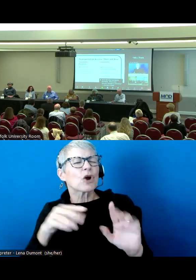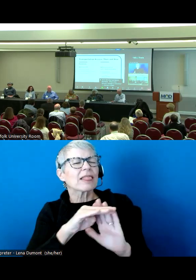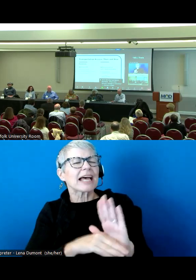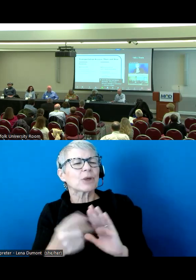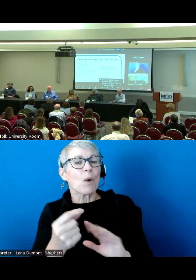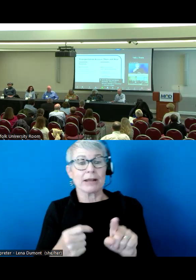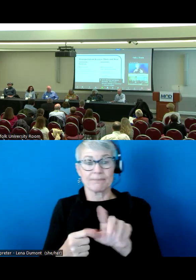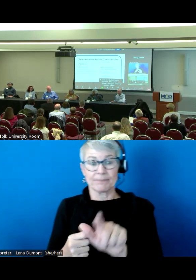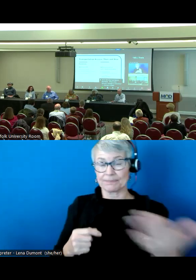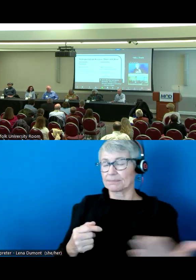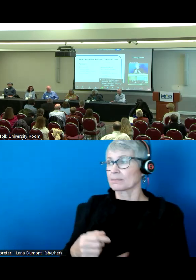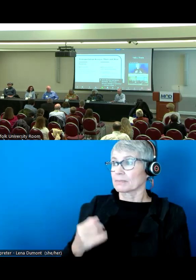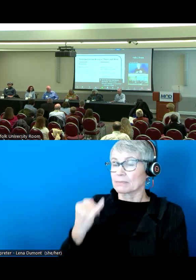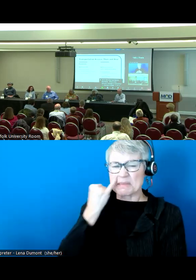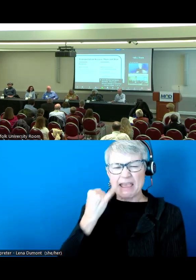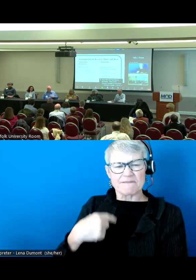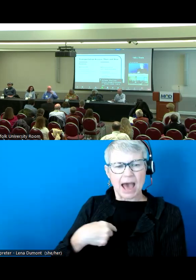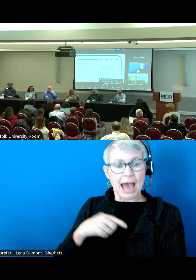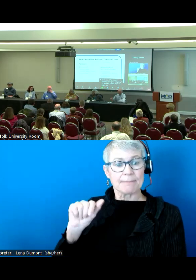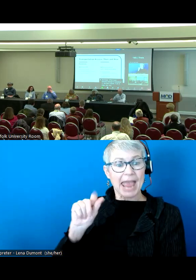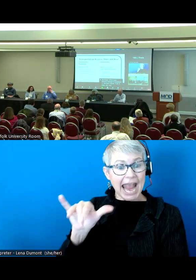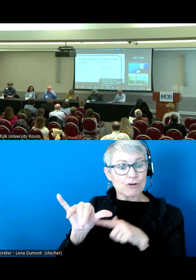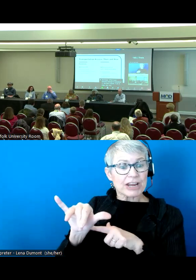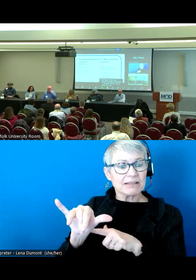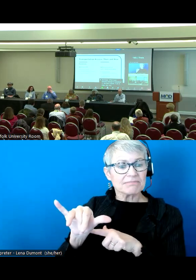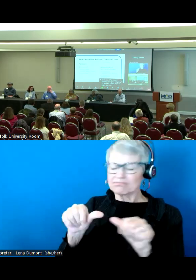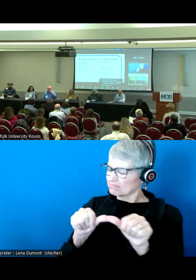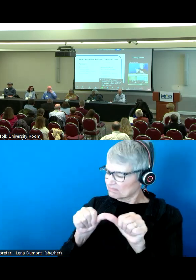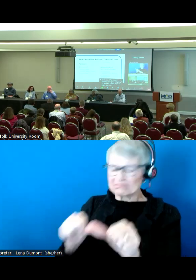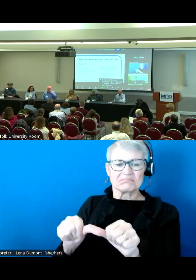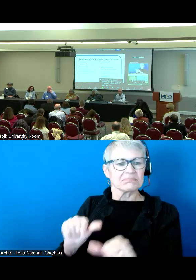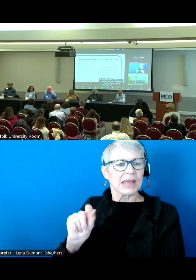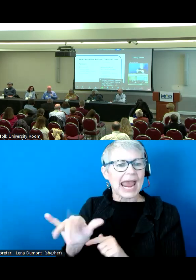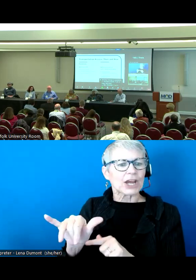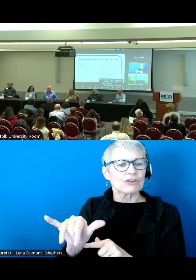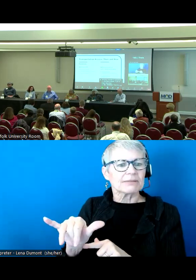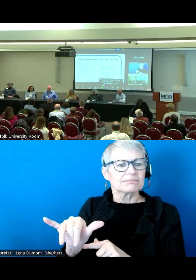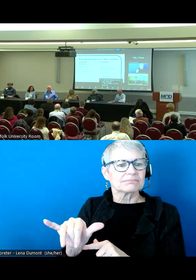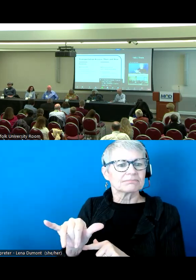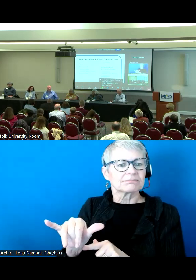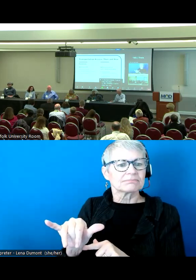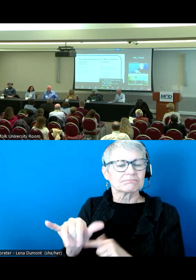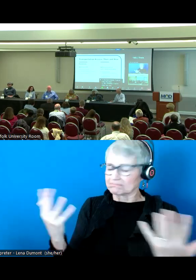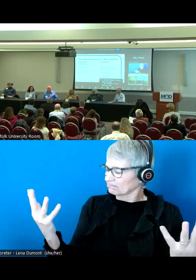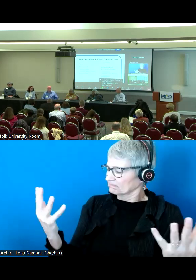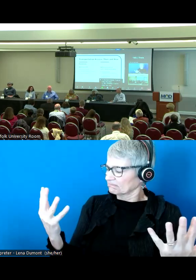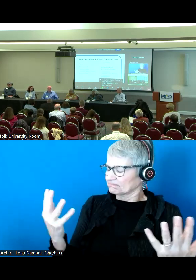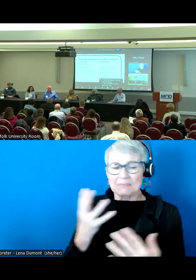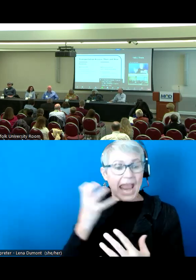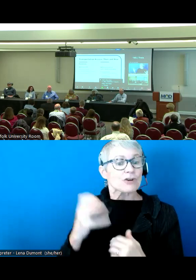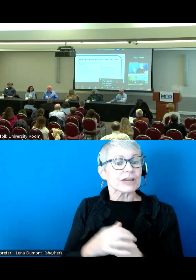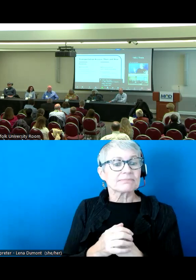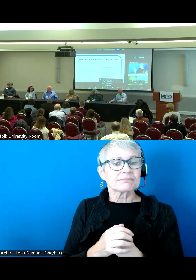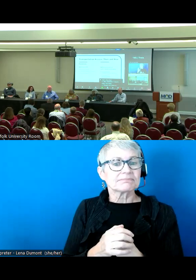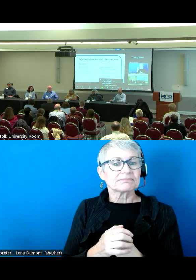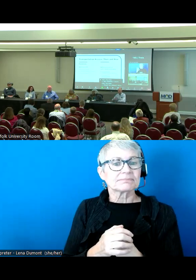angry. If you're angry, stay angry. Yes. We don't, people have different reactions, but usually when